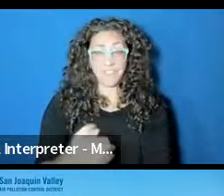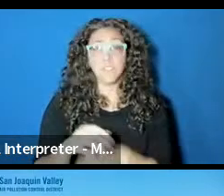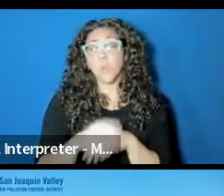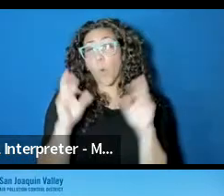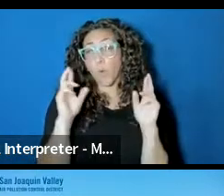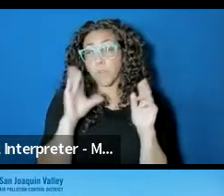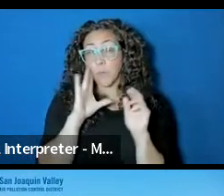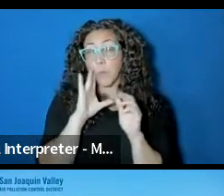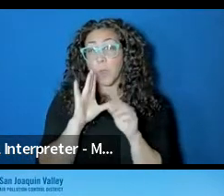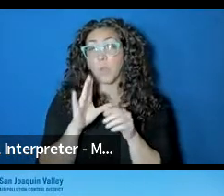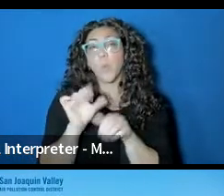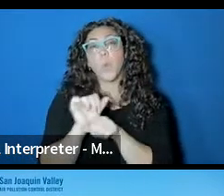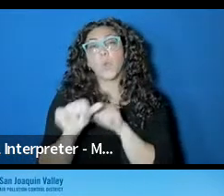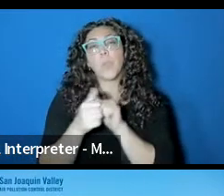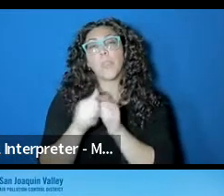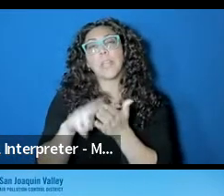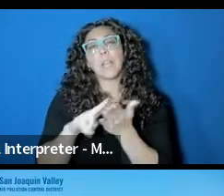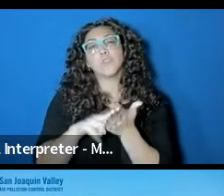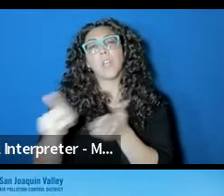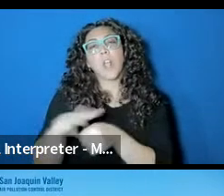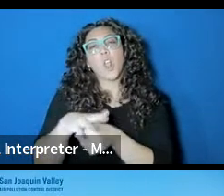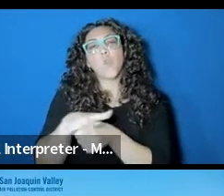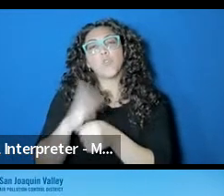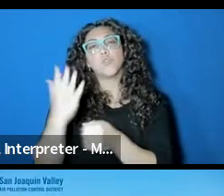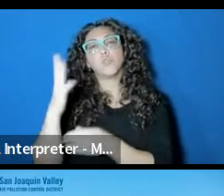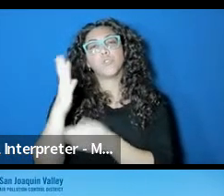local landscape providers, local tree service